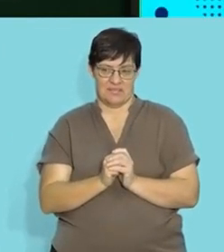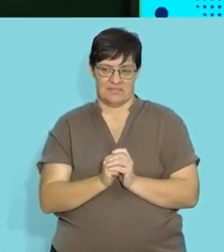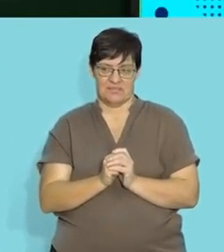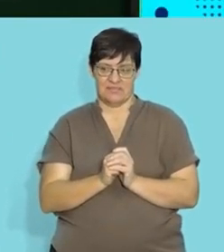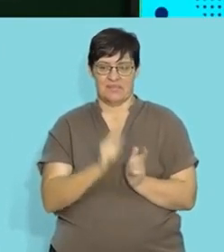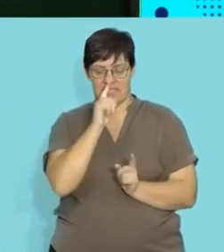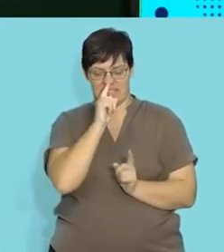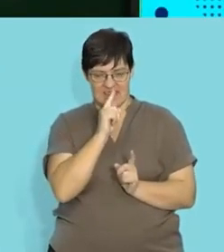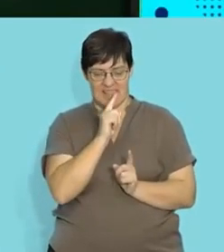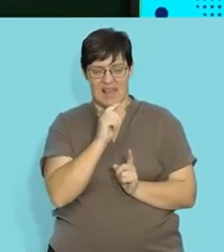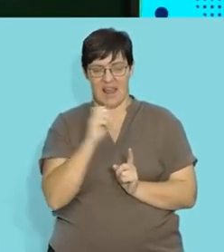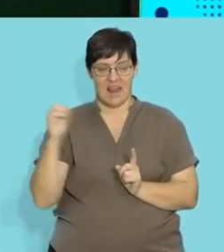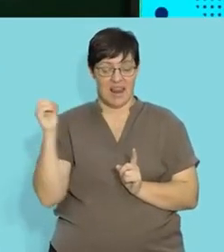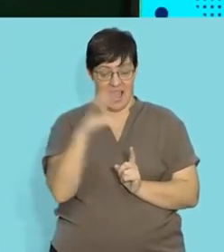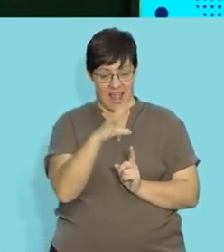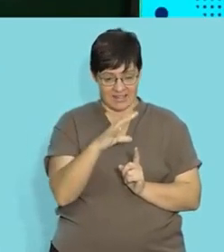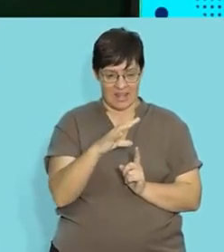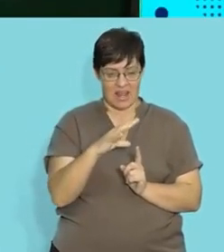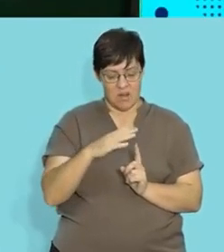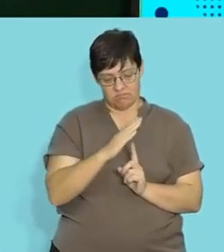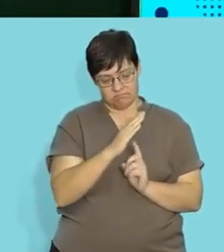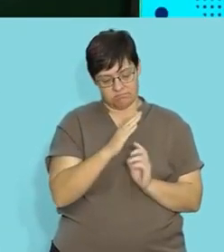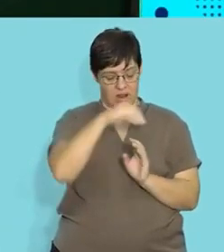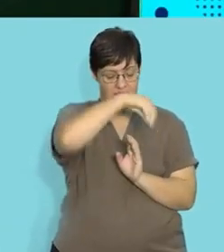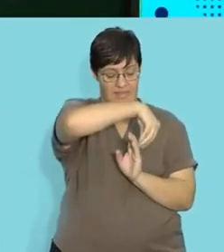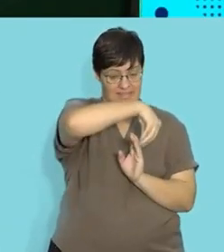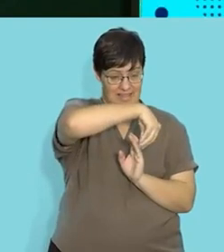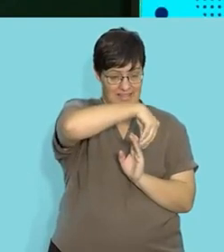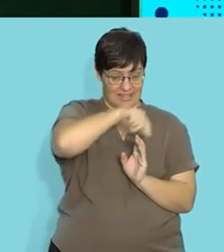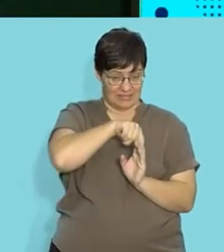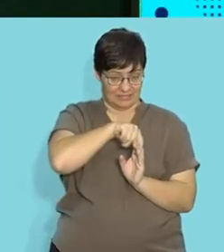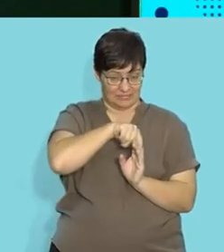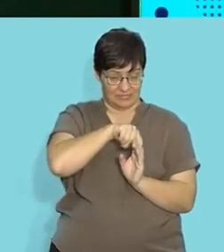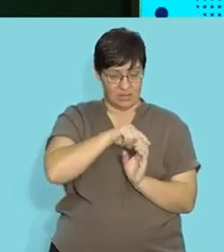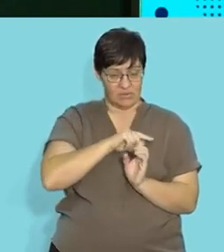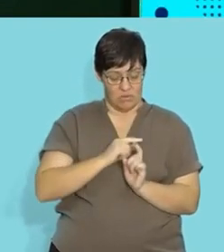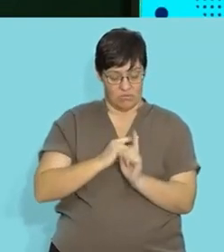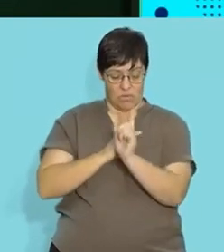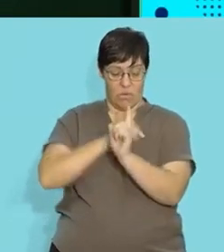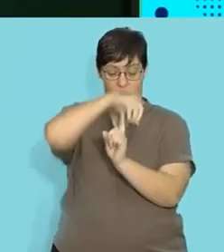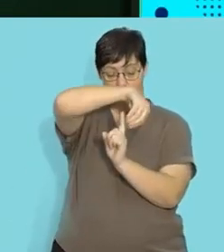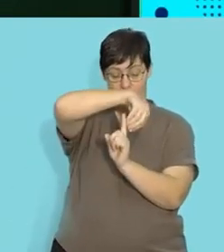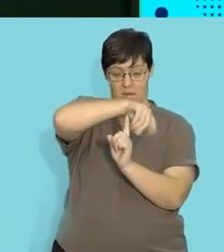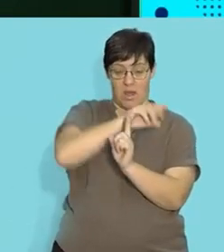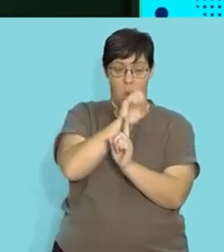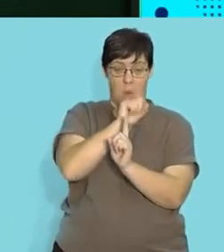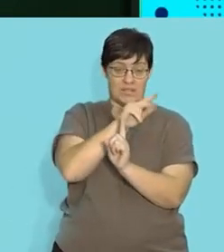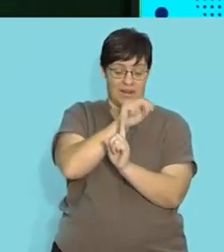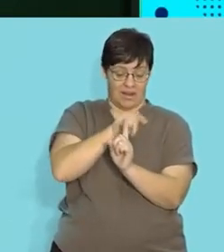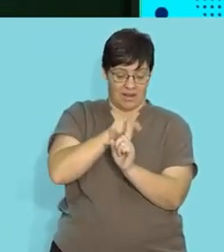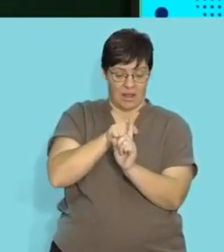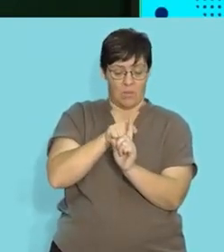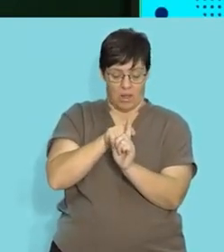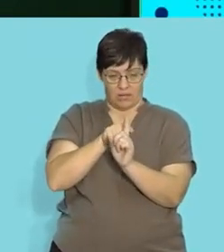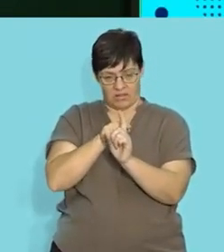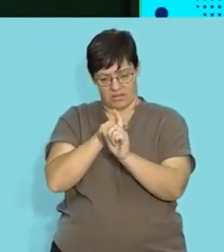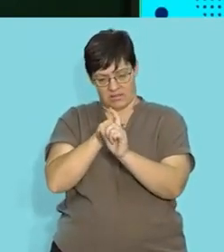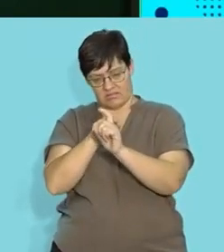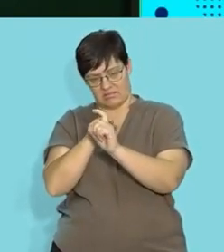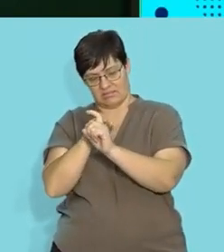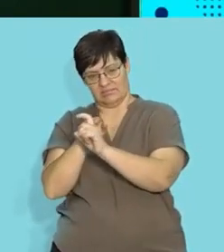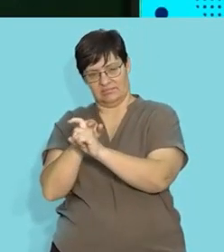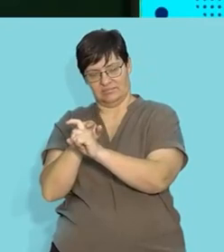up, you can see that now the auxins are being produced in this opposite direction from the stimulus of light, and this causes